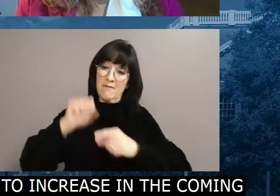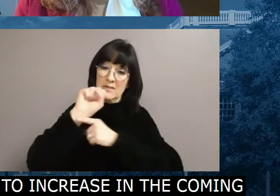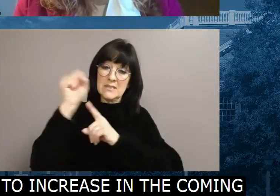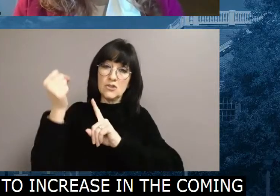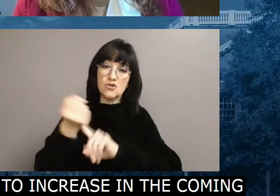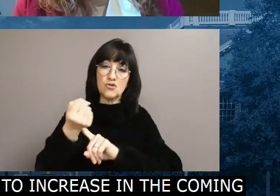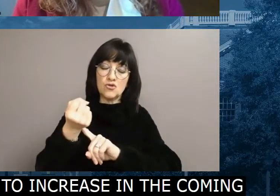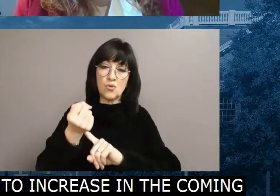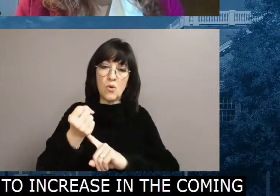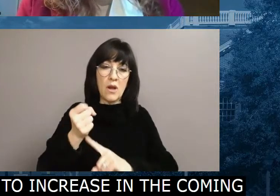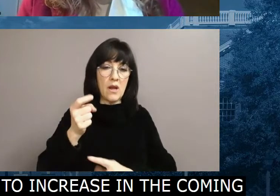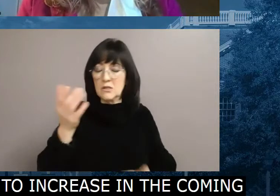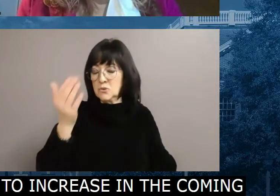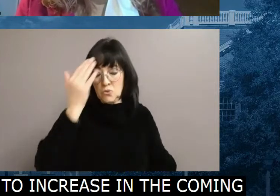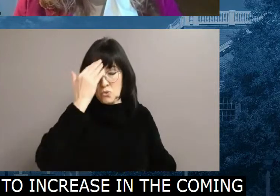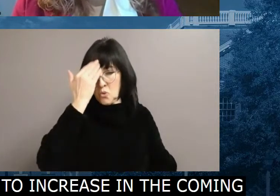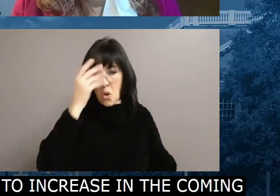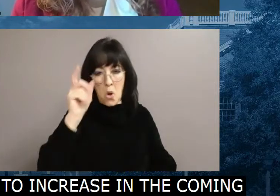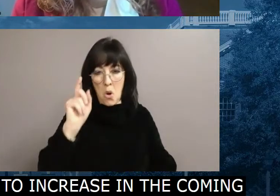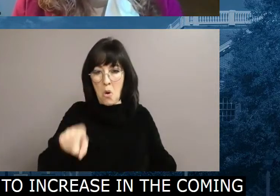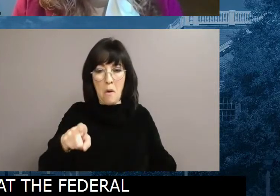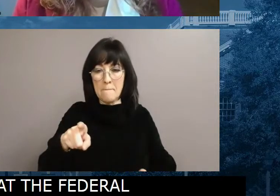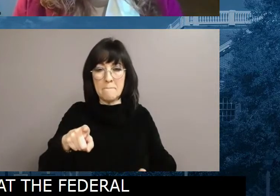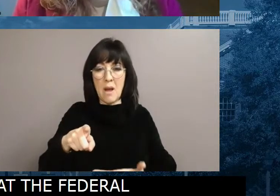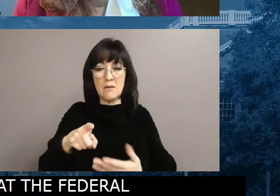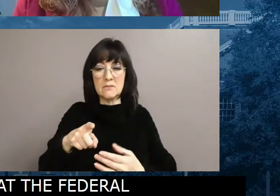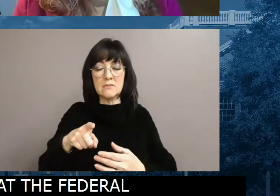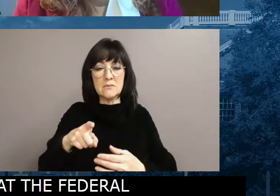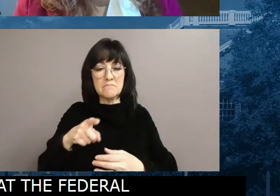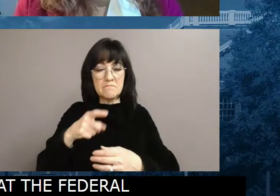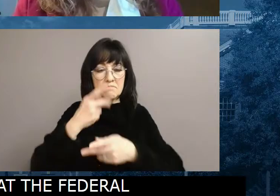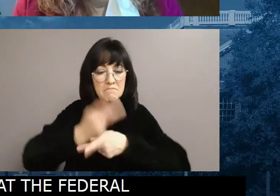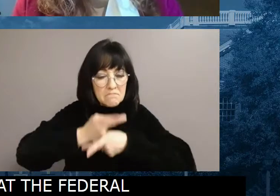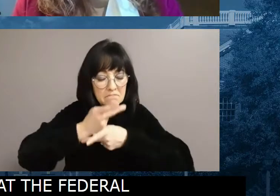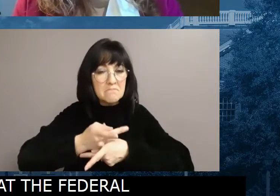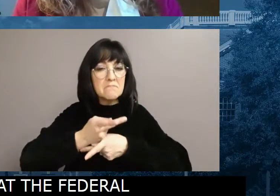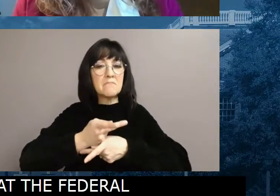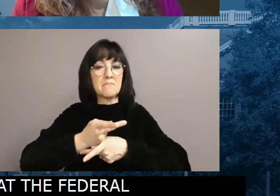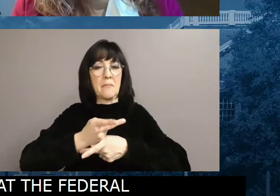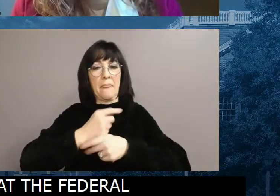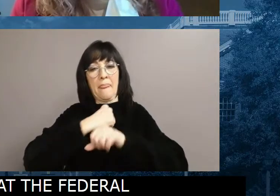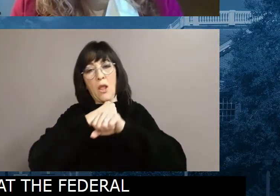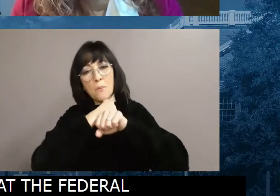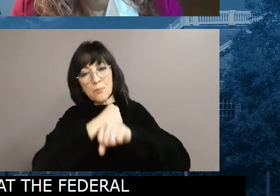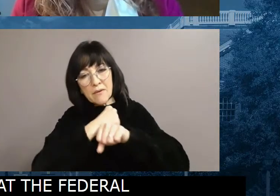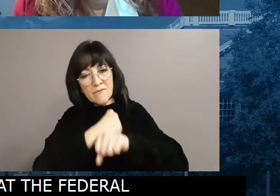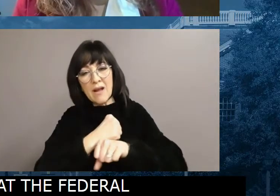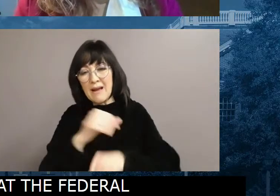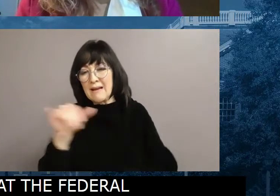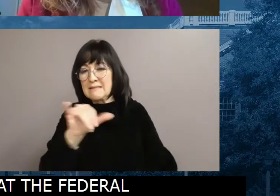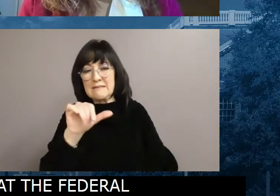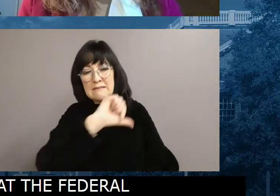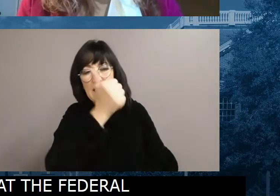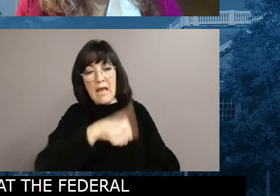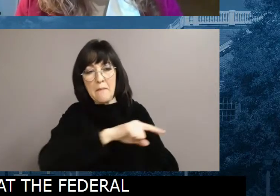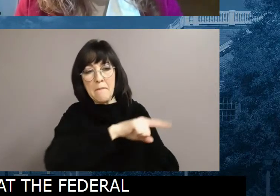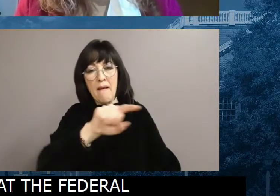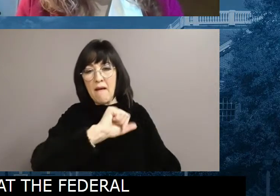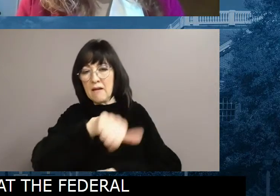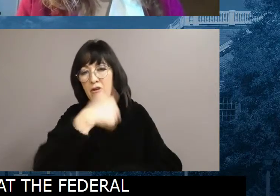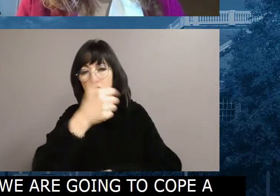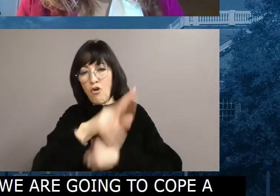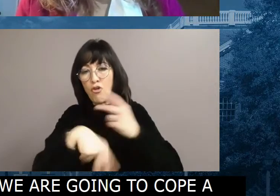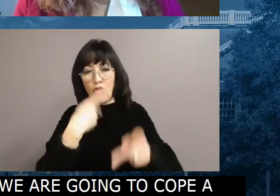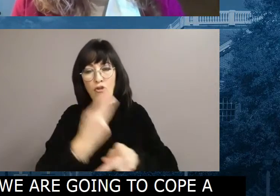these infections all the same. And, the vaccines that we have available to us, are very